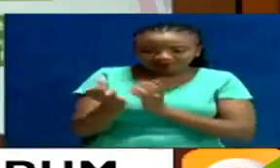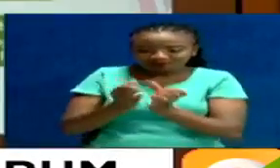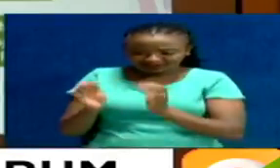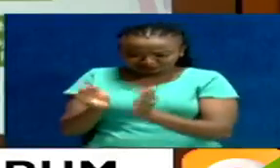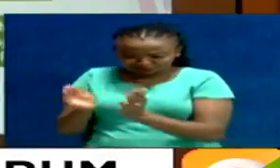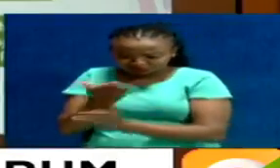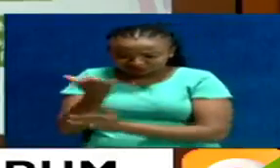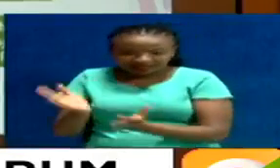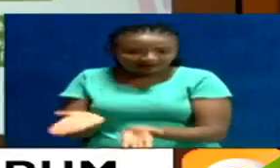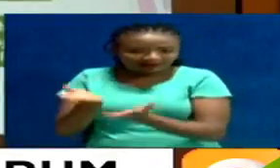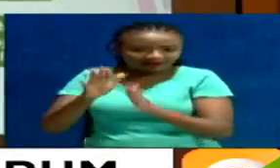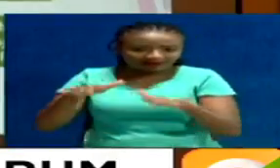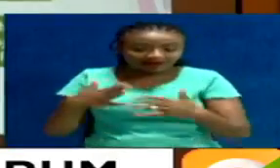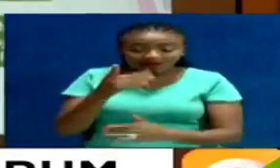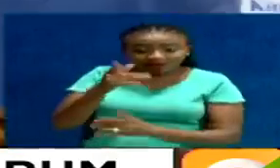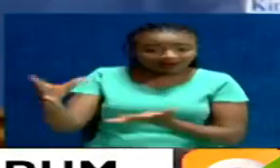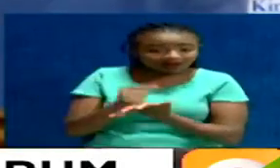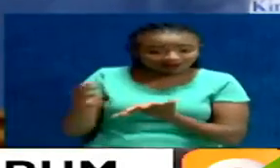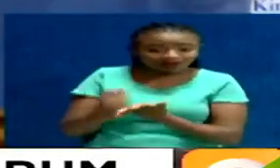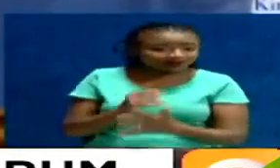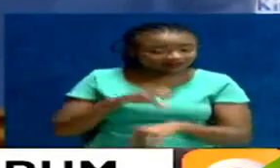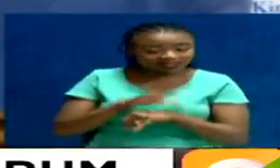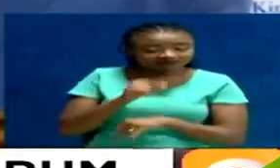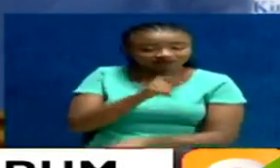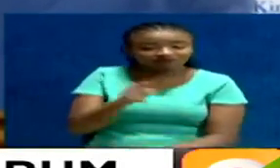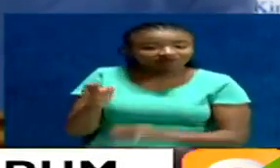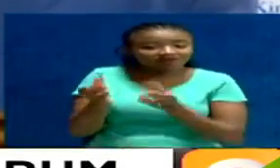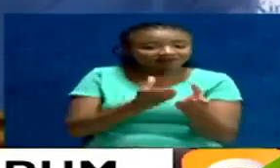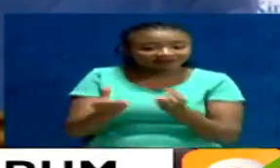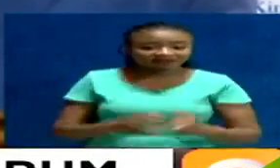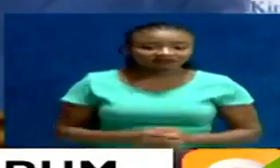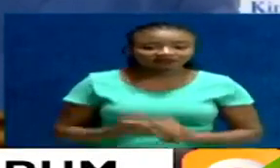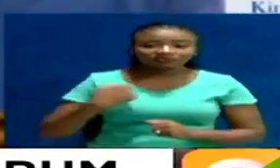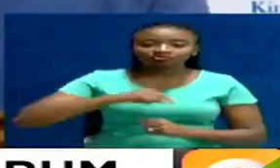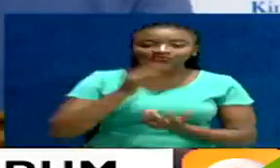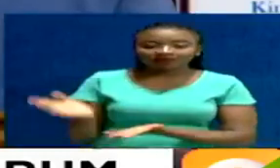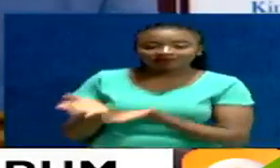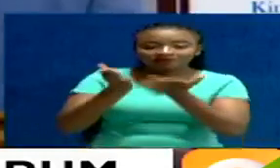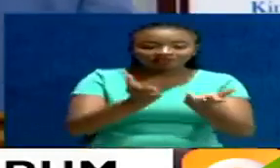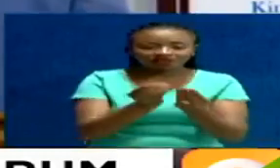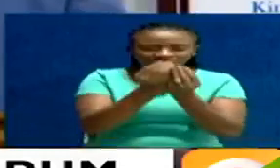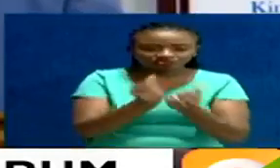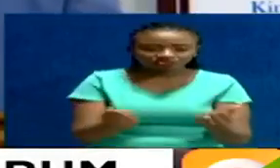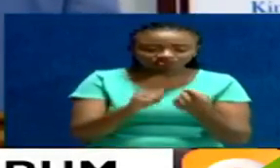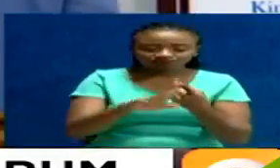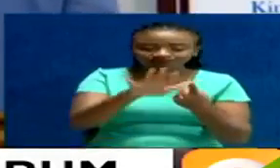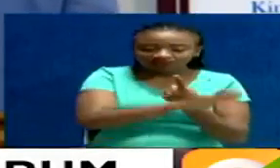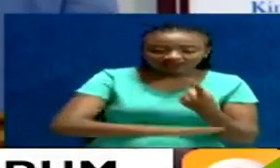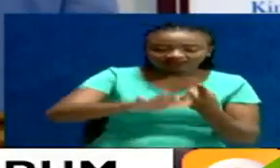which accounts for 78% of employment in Kenya. They are bringing a solution to energy,